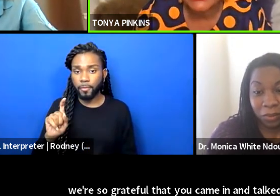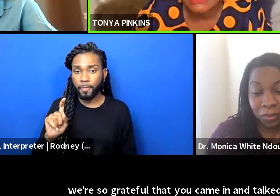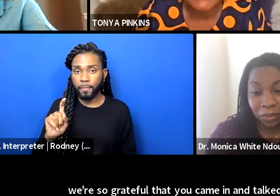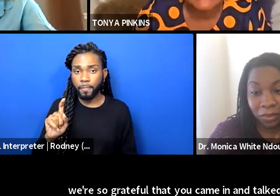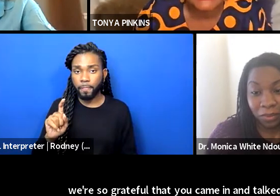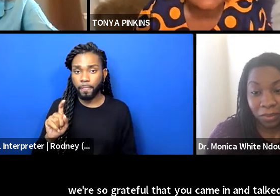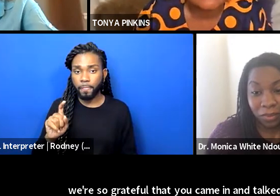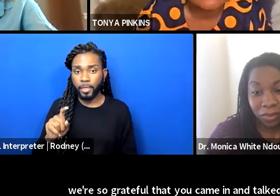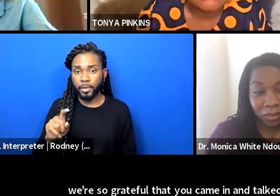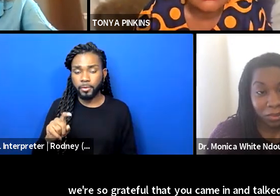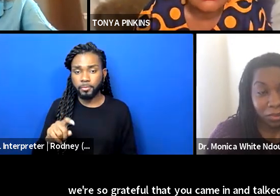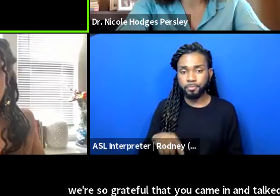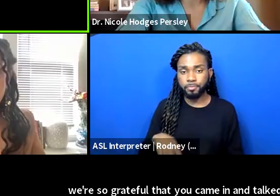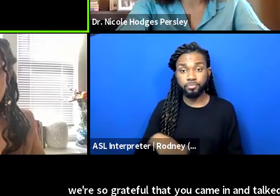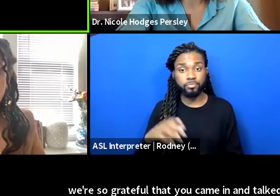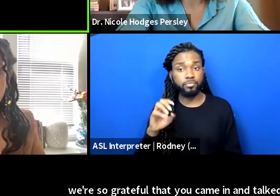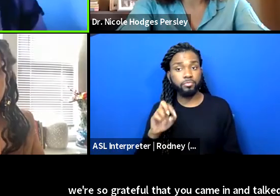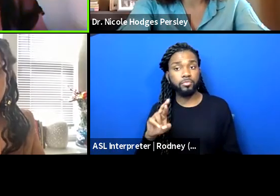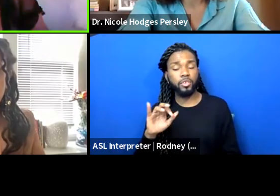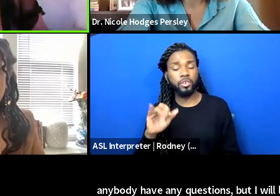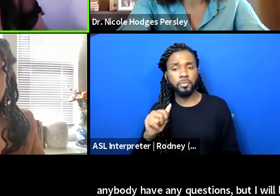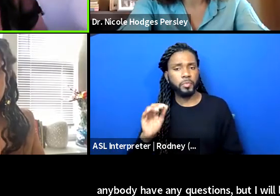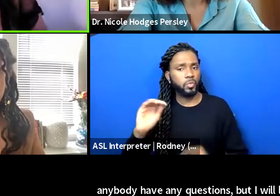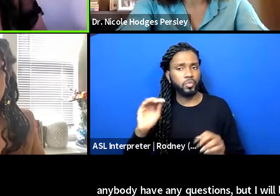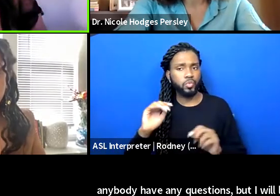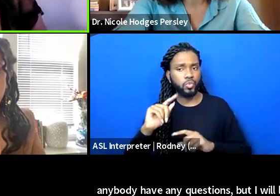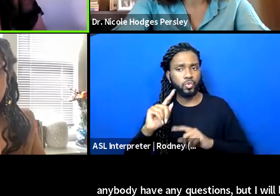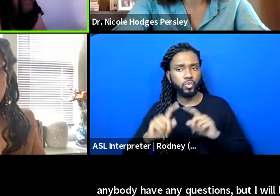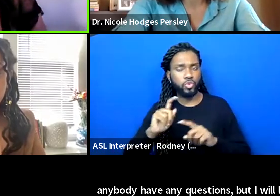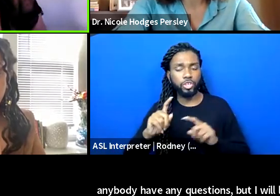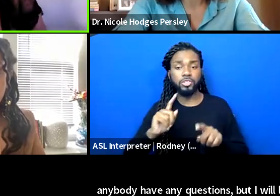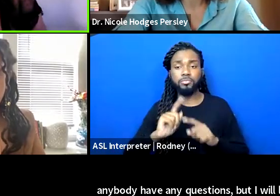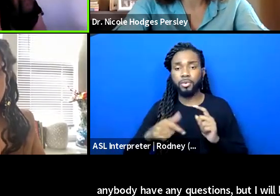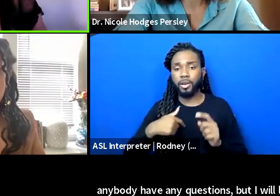Anybody there have any questions? But I will lift up some of the